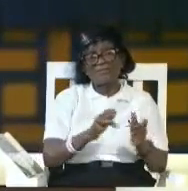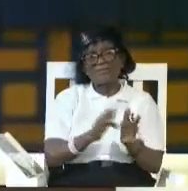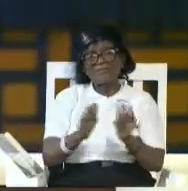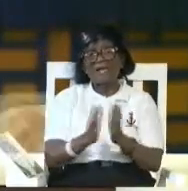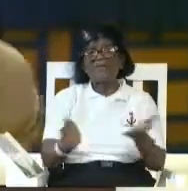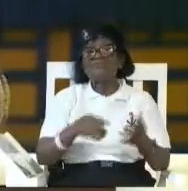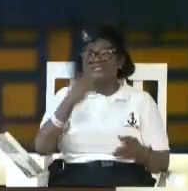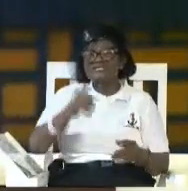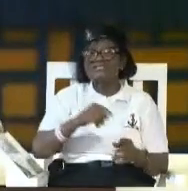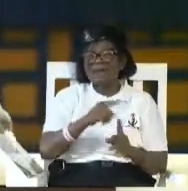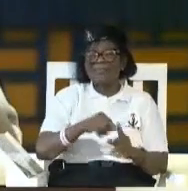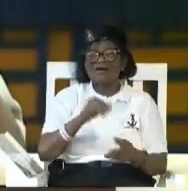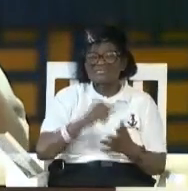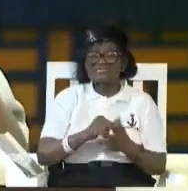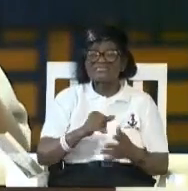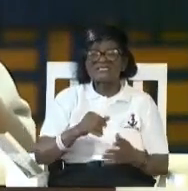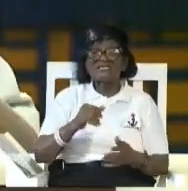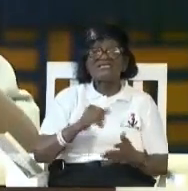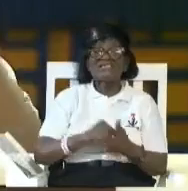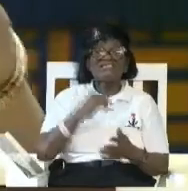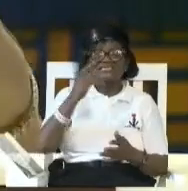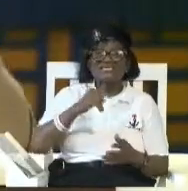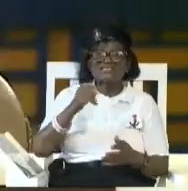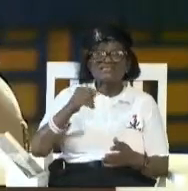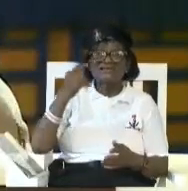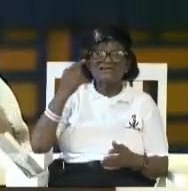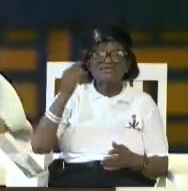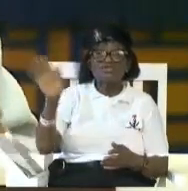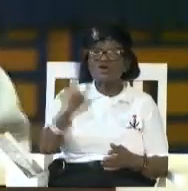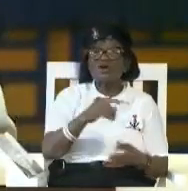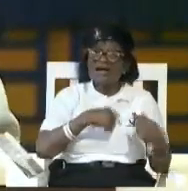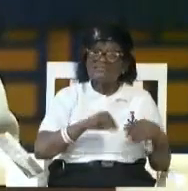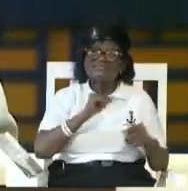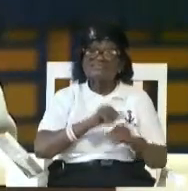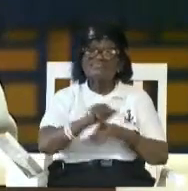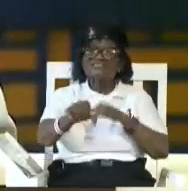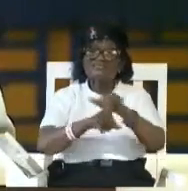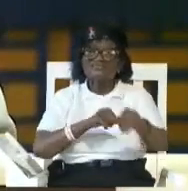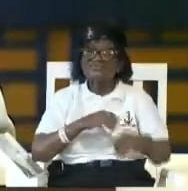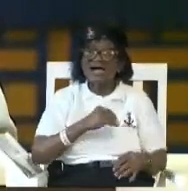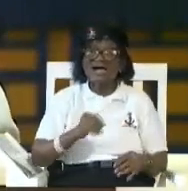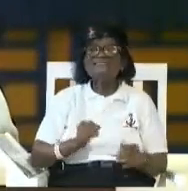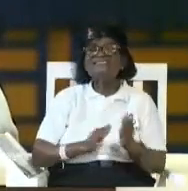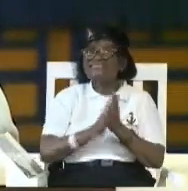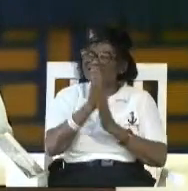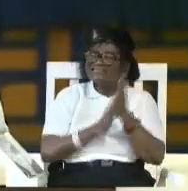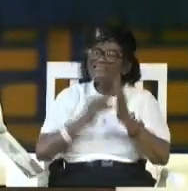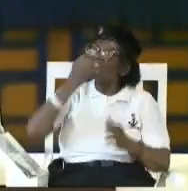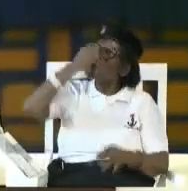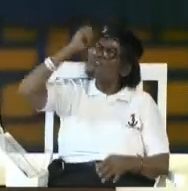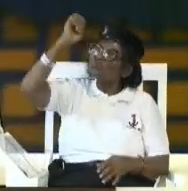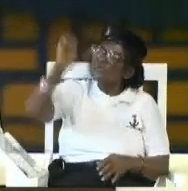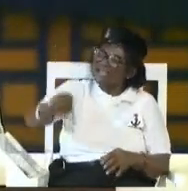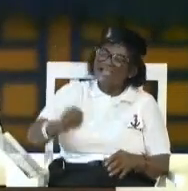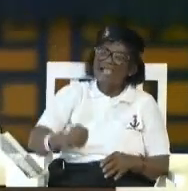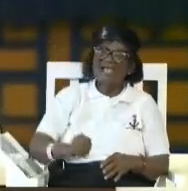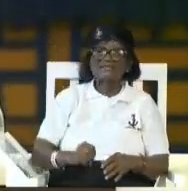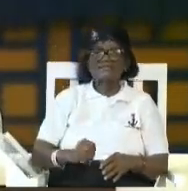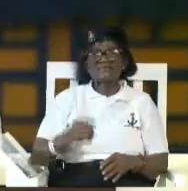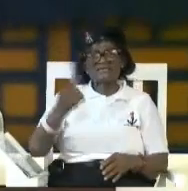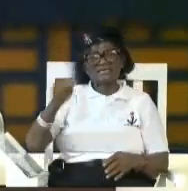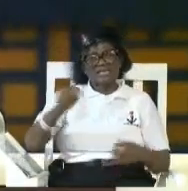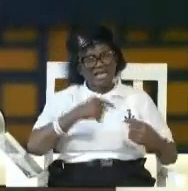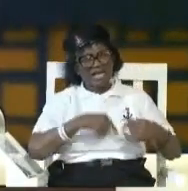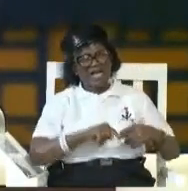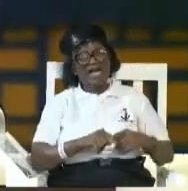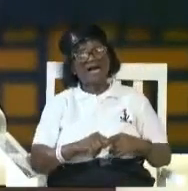He said your heart is deceitful above all things and desperately wicked. The heart just